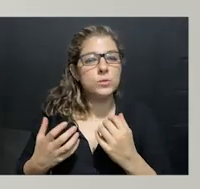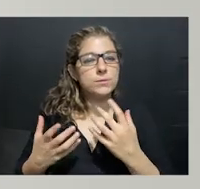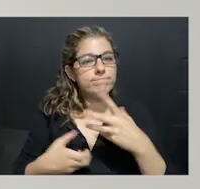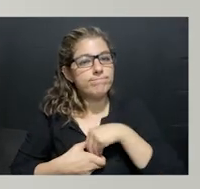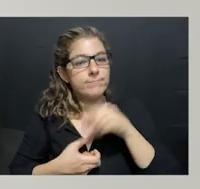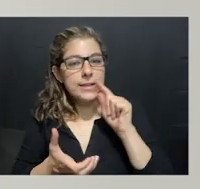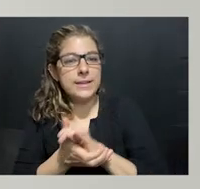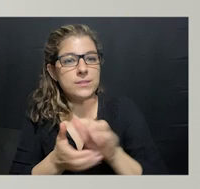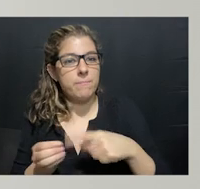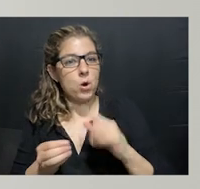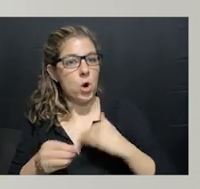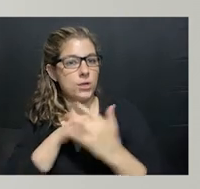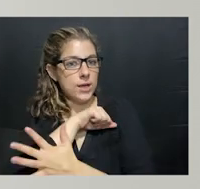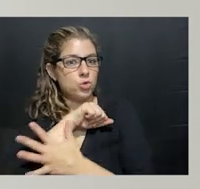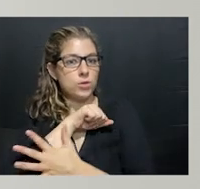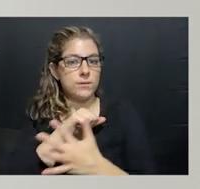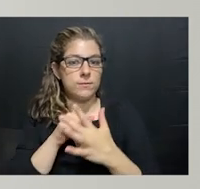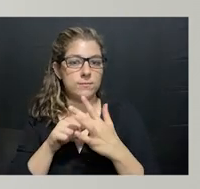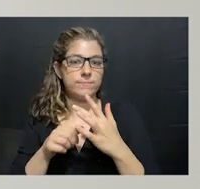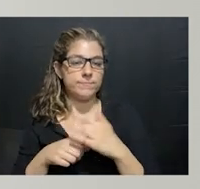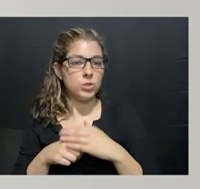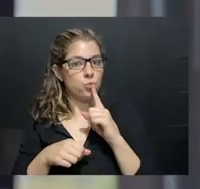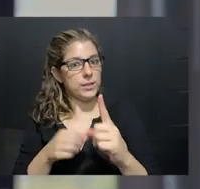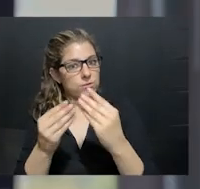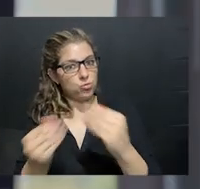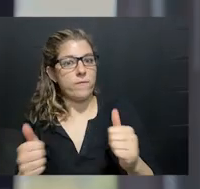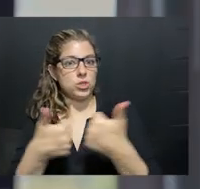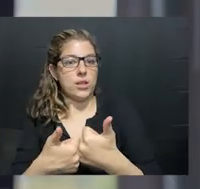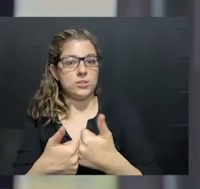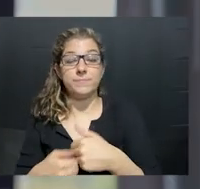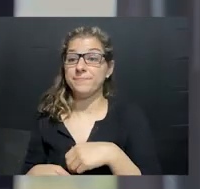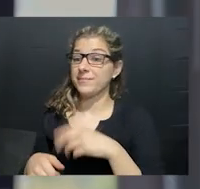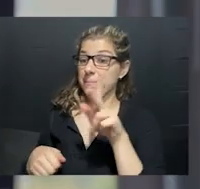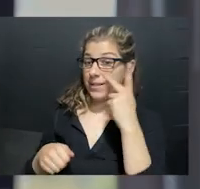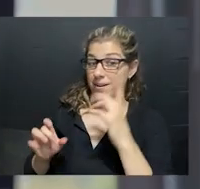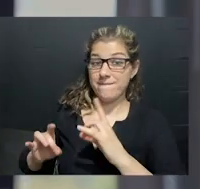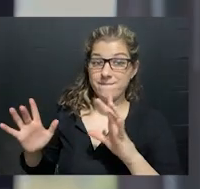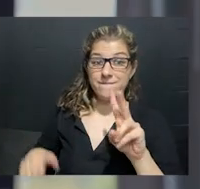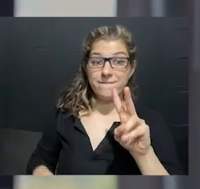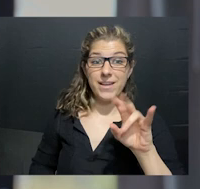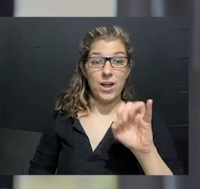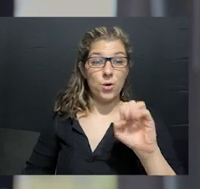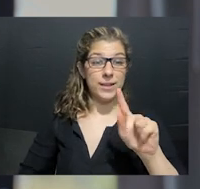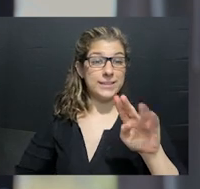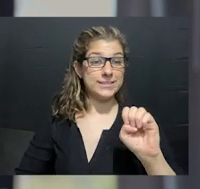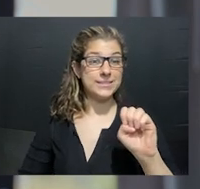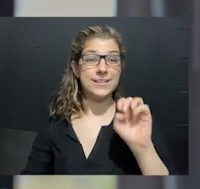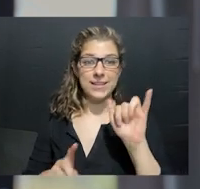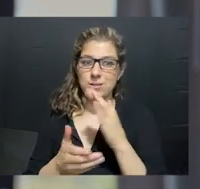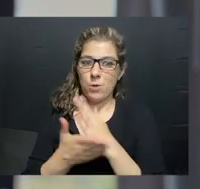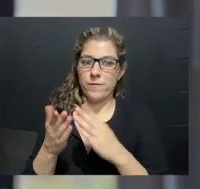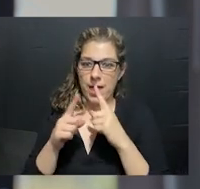instincts about our country to get to the other side of these challenges. Yeah, political violence, as you point out, is part of the